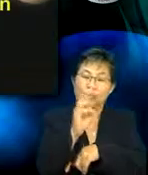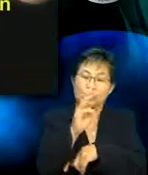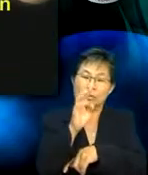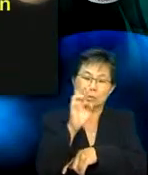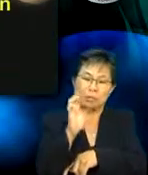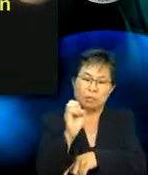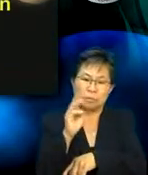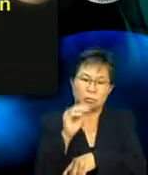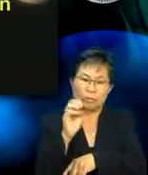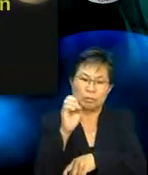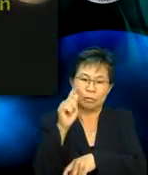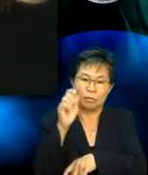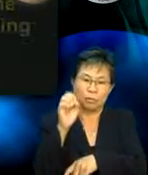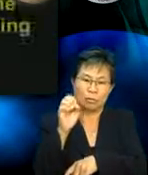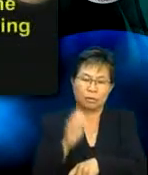Defining urban patterns.